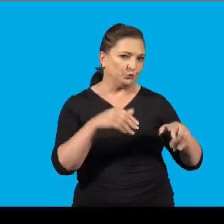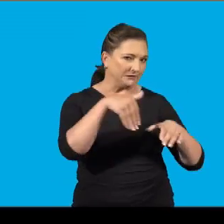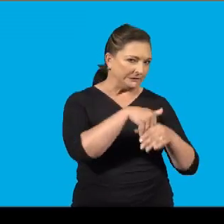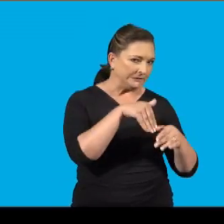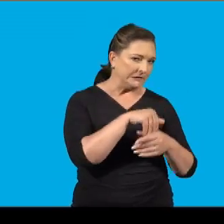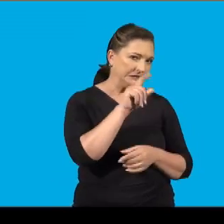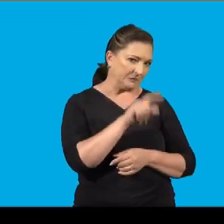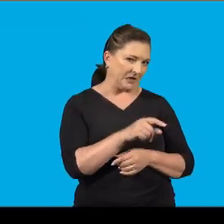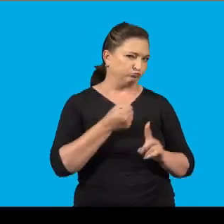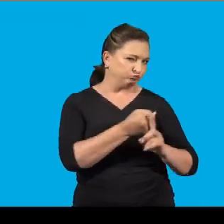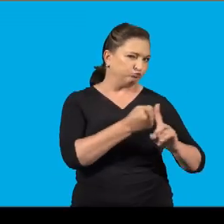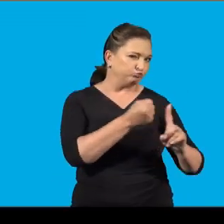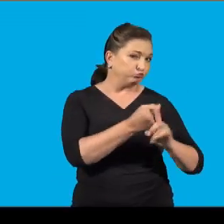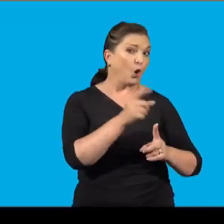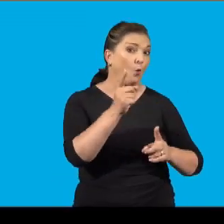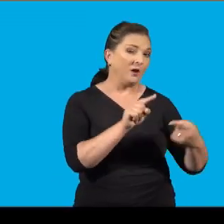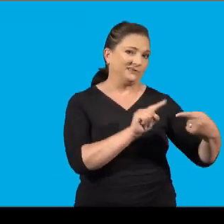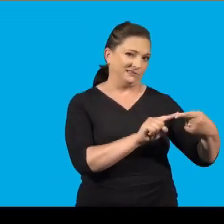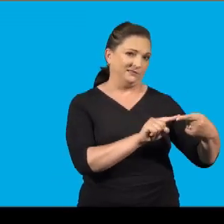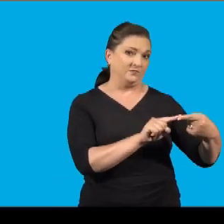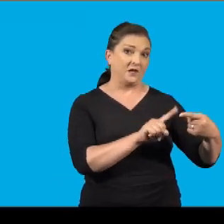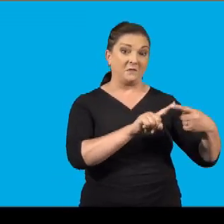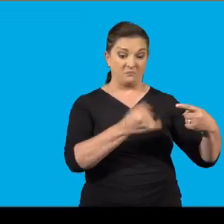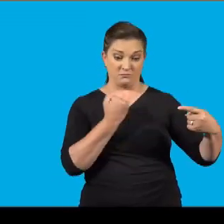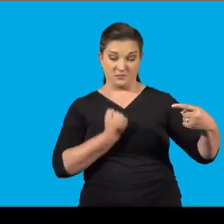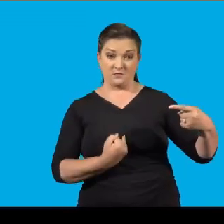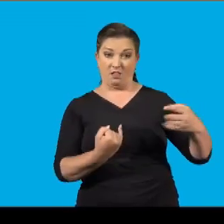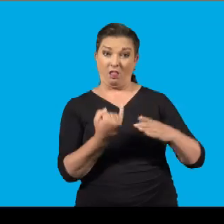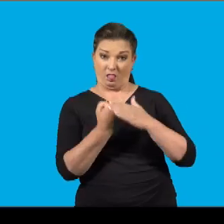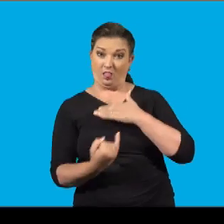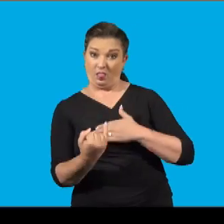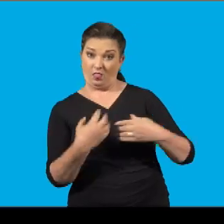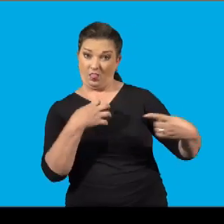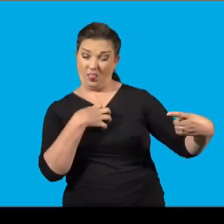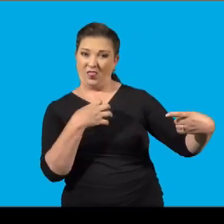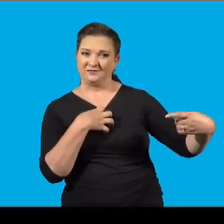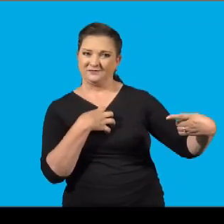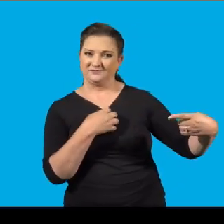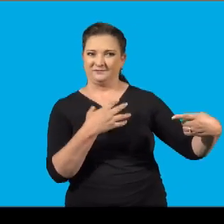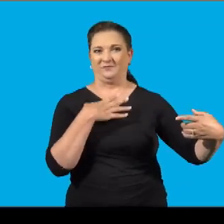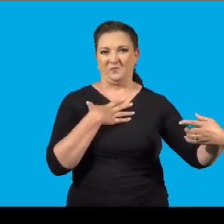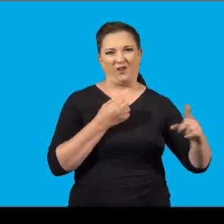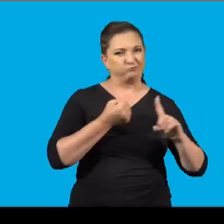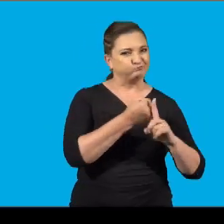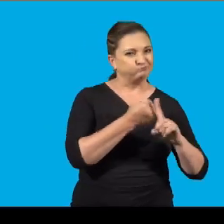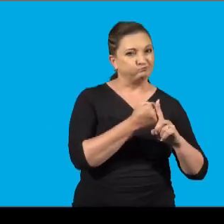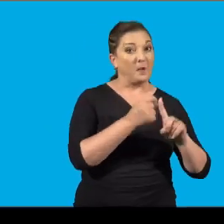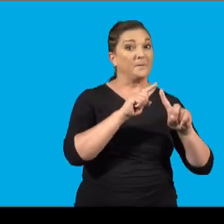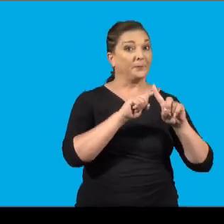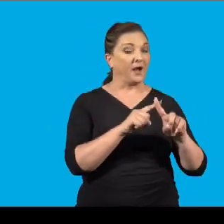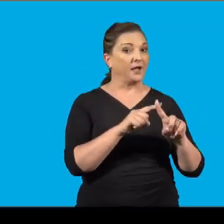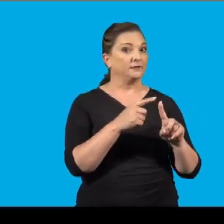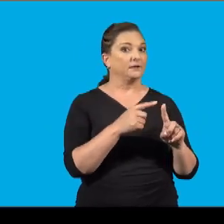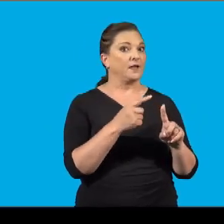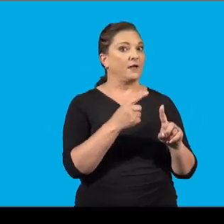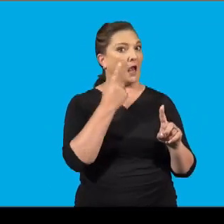argument, but you must make sure that even though it is an independent line of argument, there is